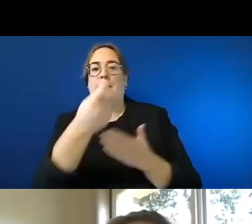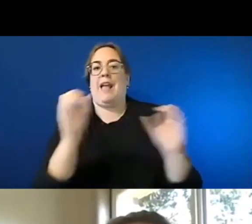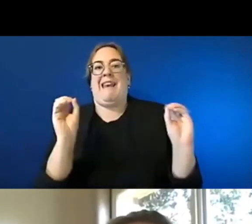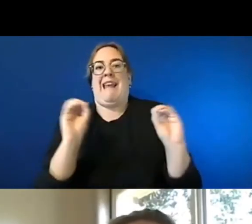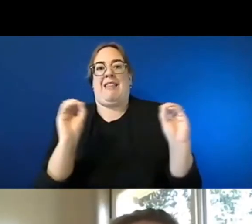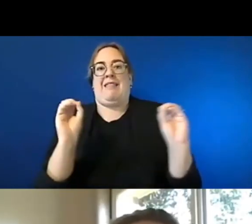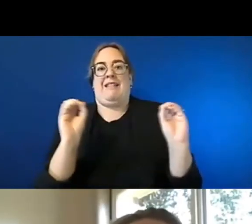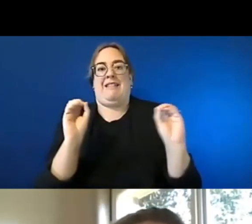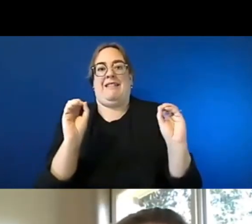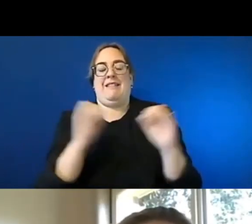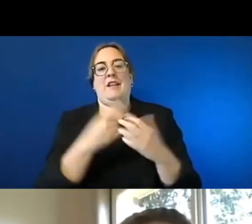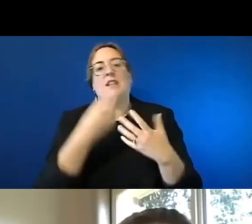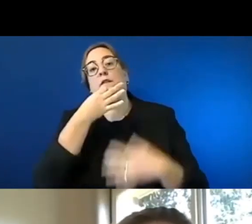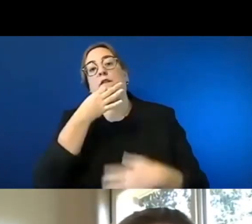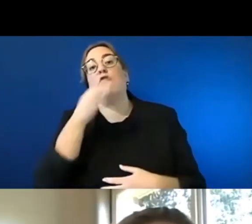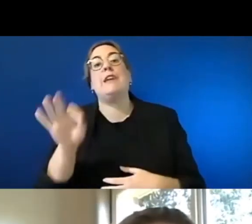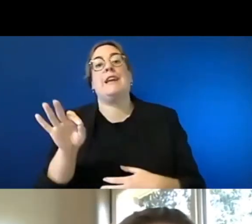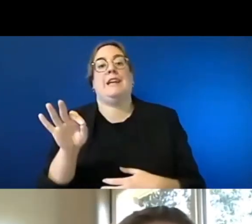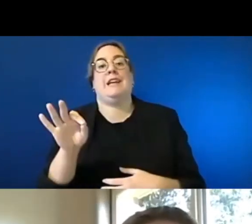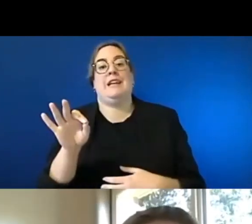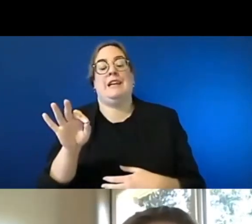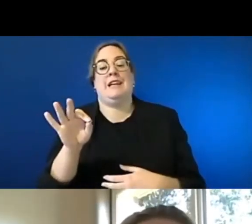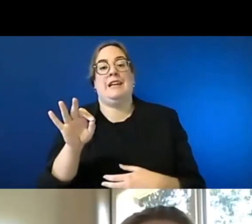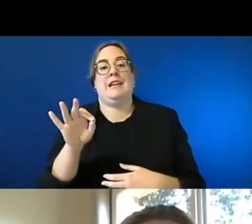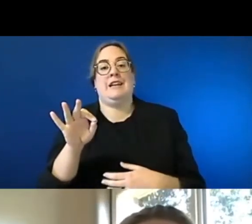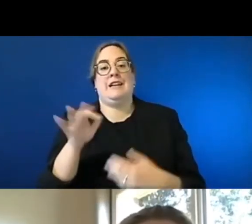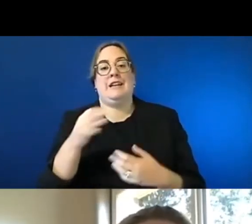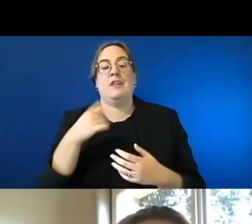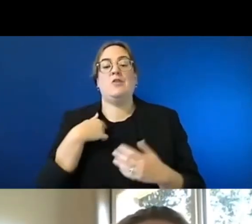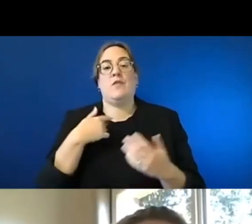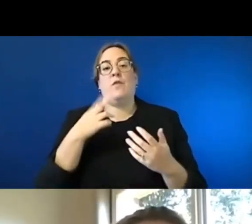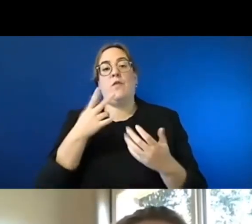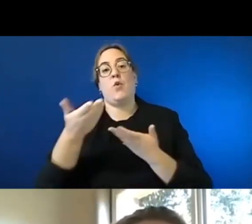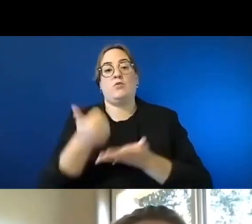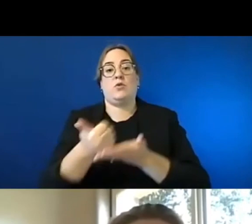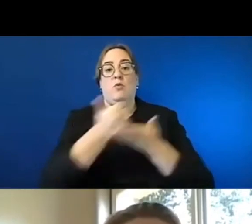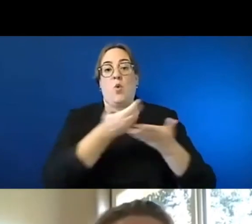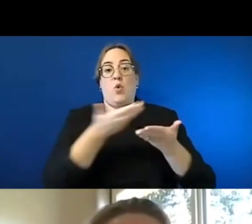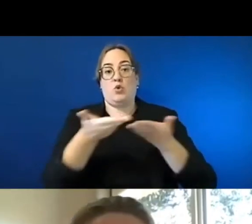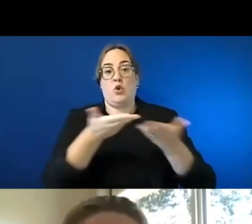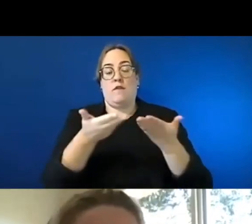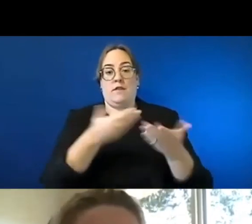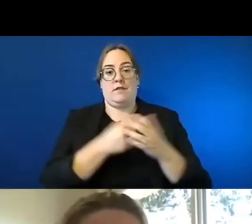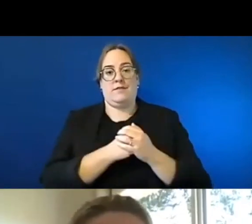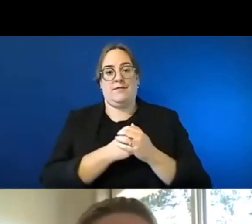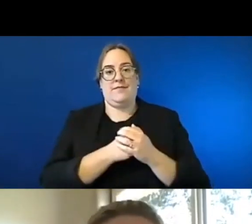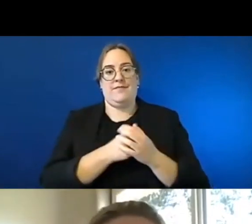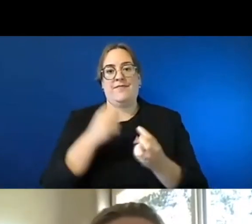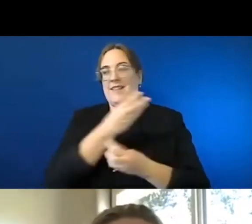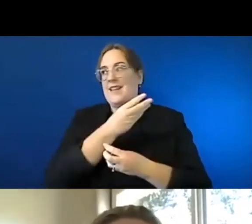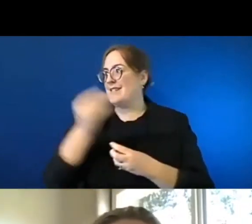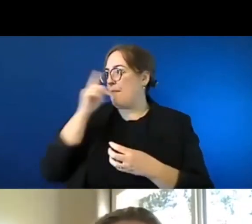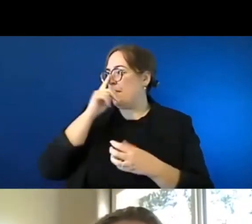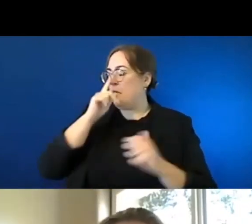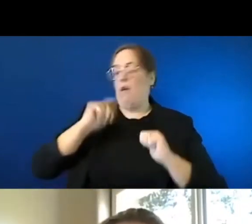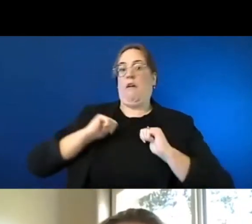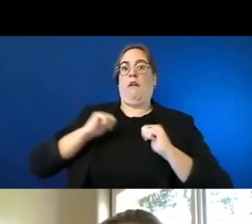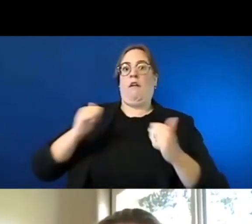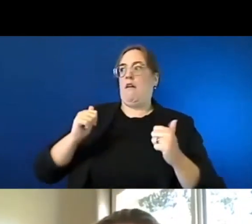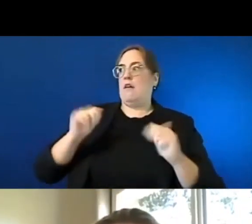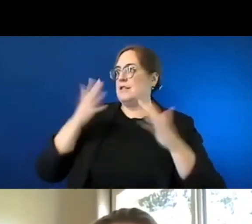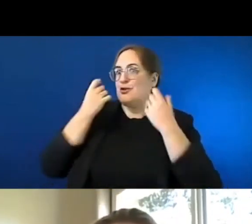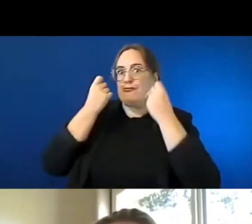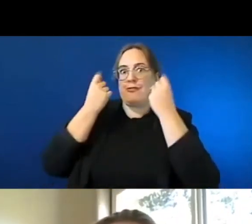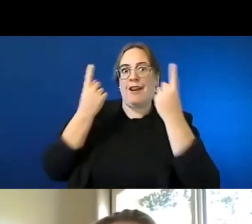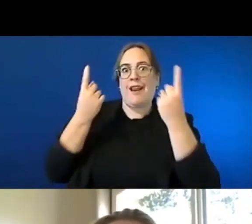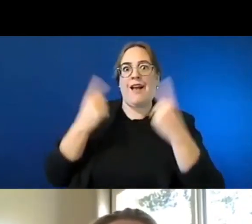It's absolutely free to use the service. Yeah, beautiful. I think that comes as a bit of a shock to some people.